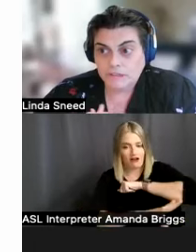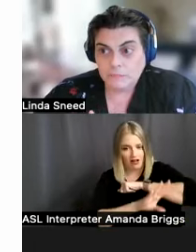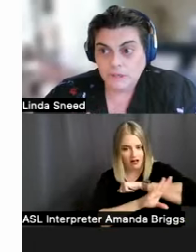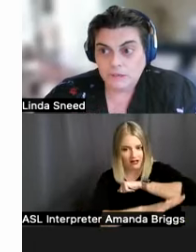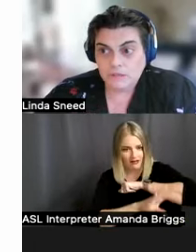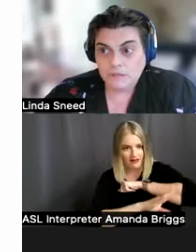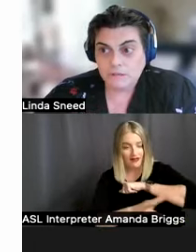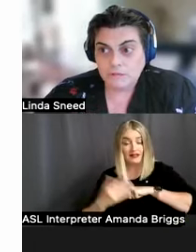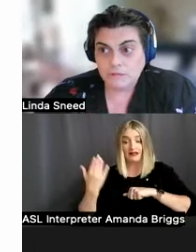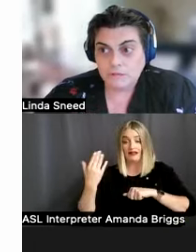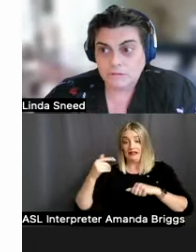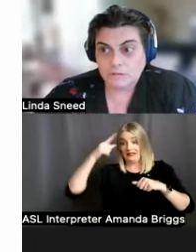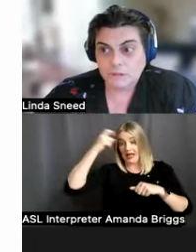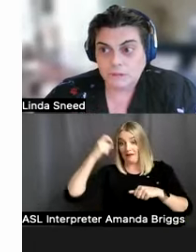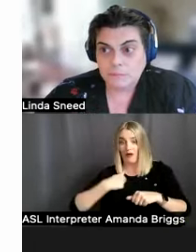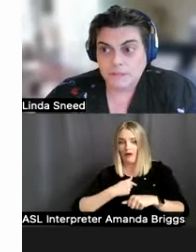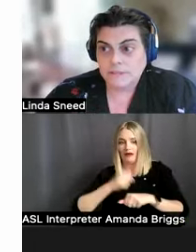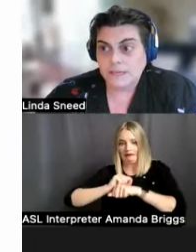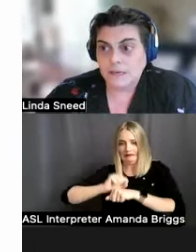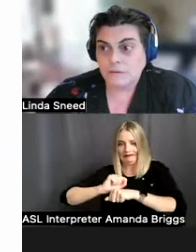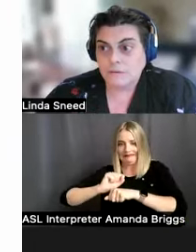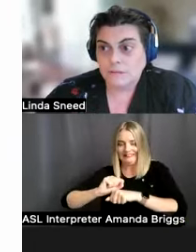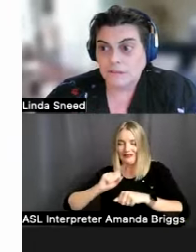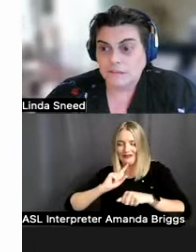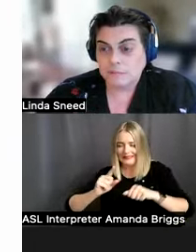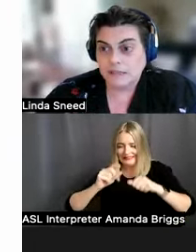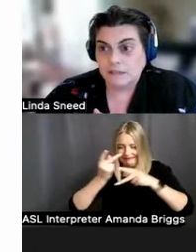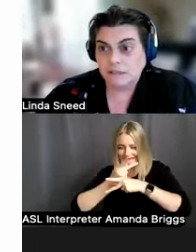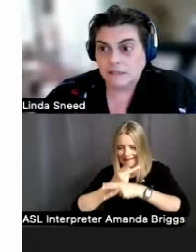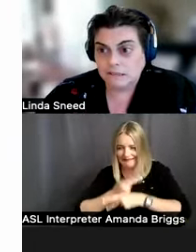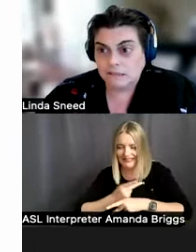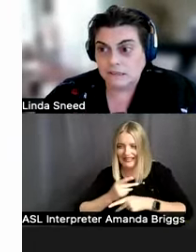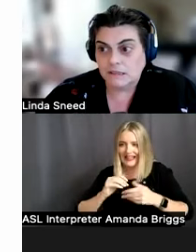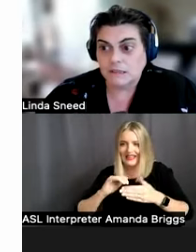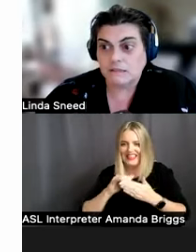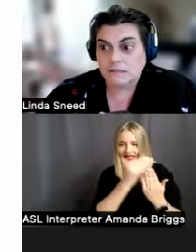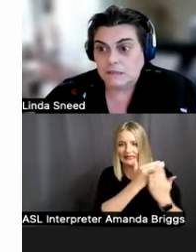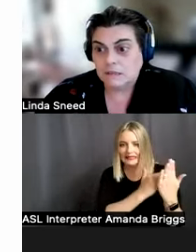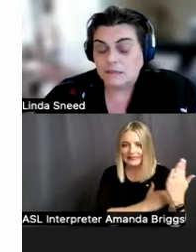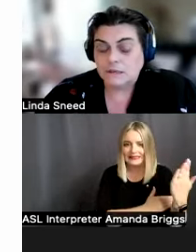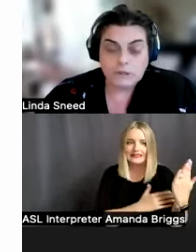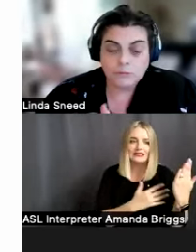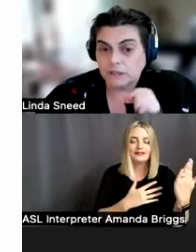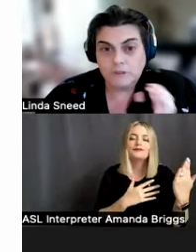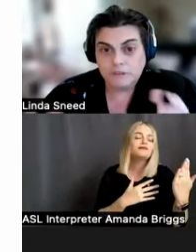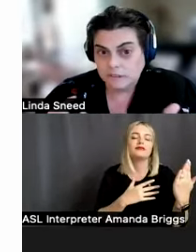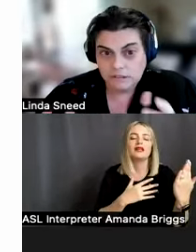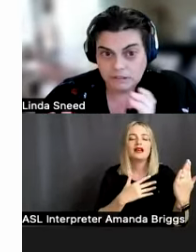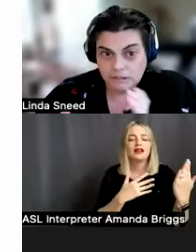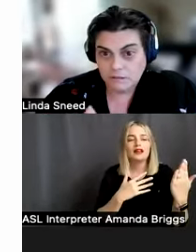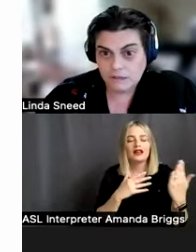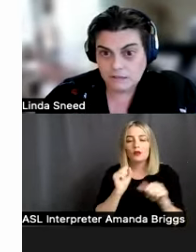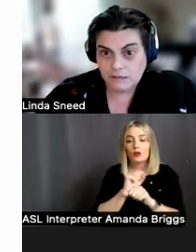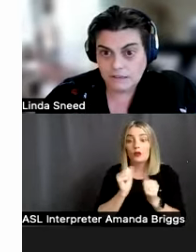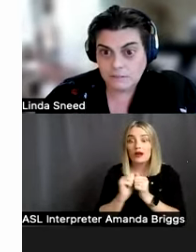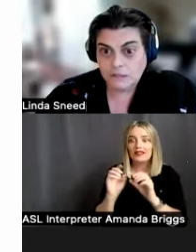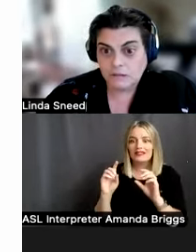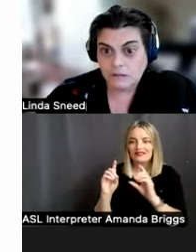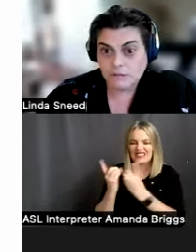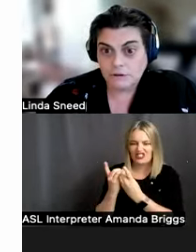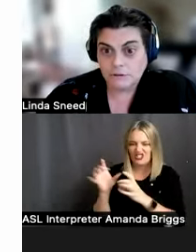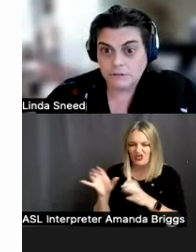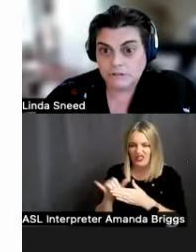the summer to really pin down this expanded list and working with the district to do that. So that's